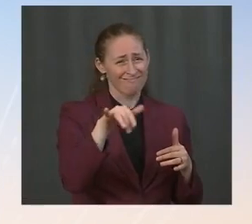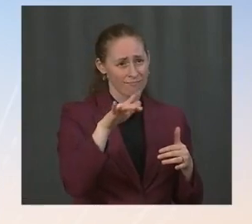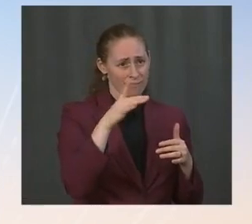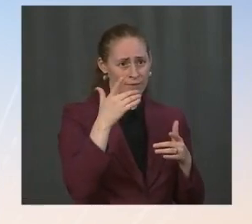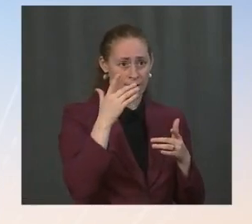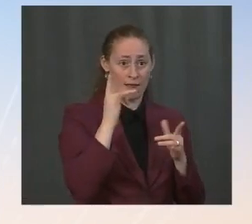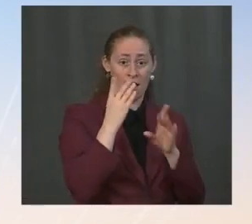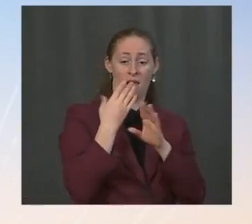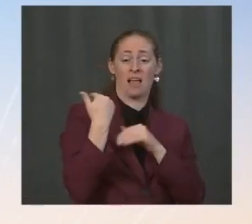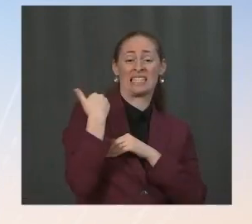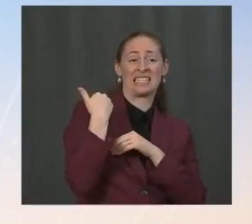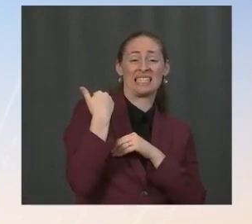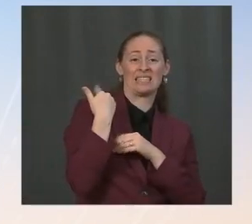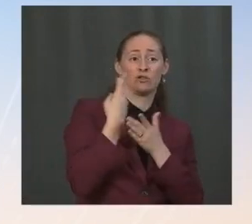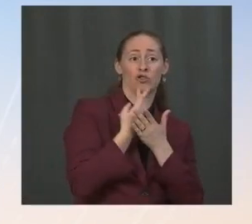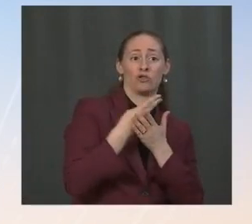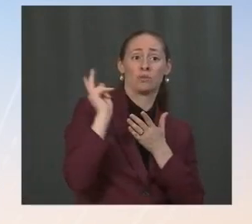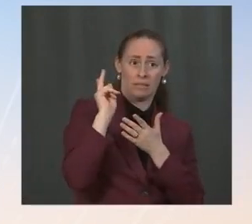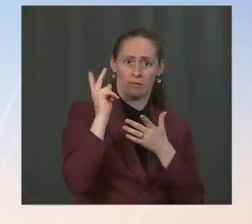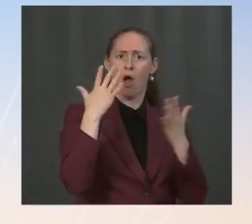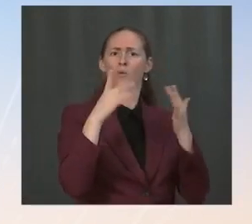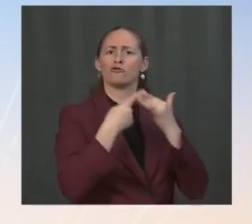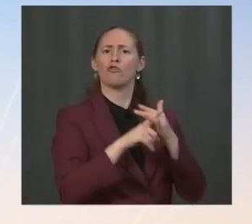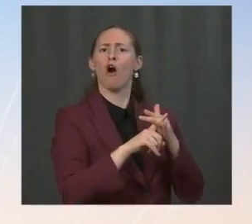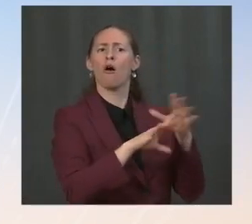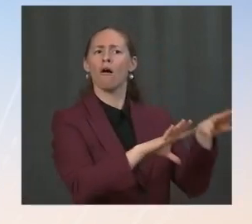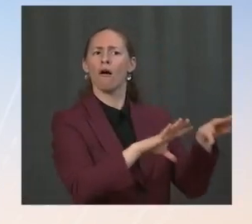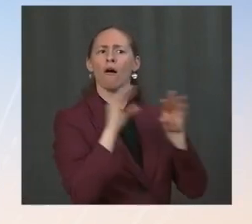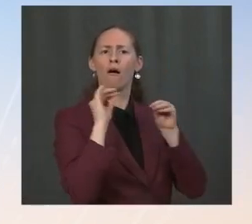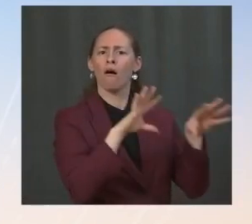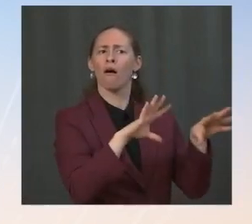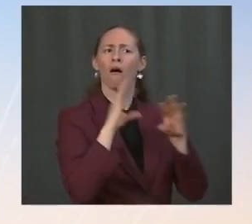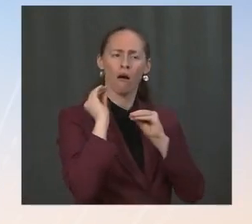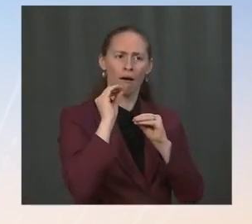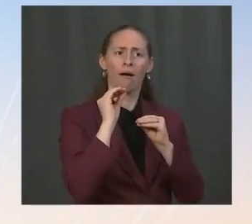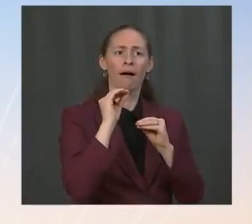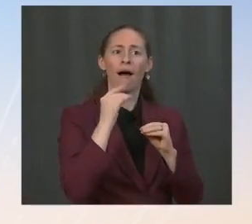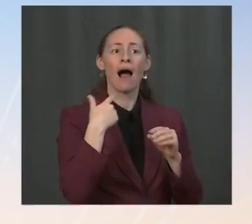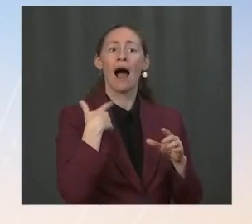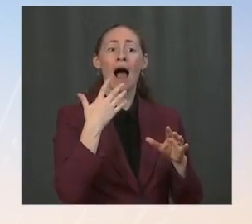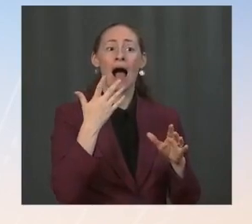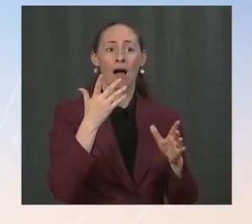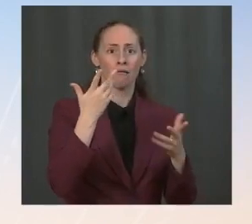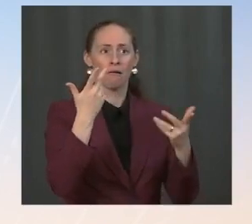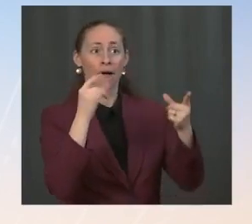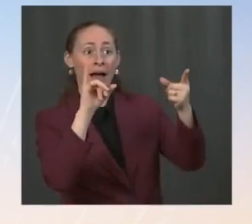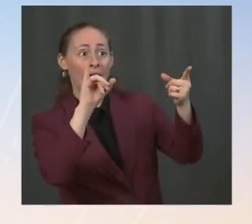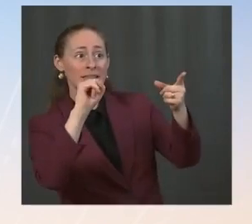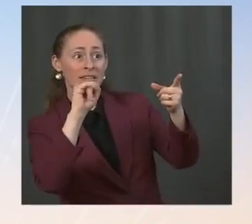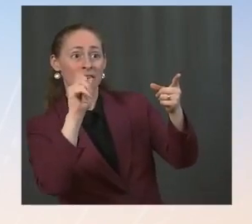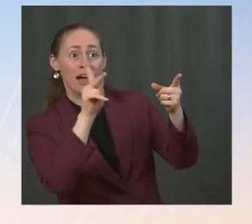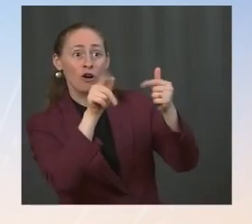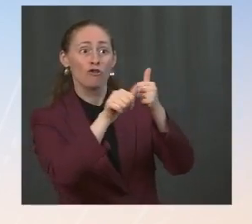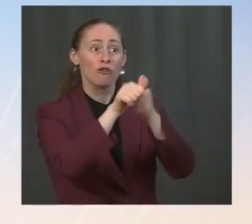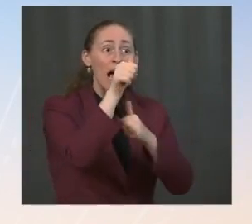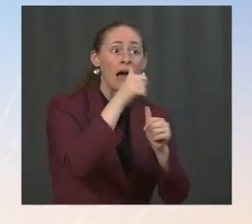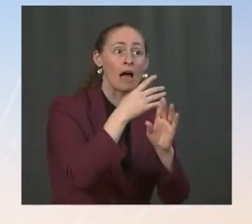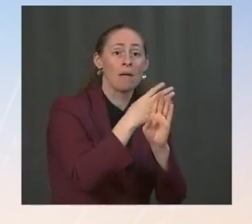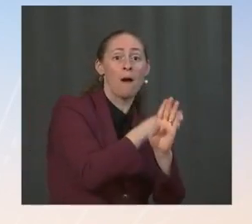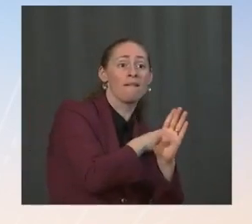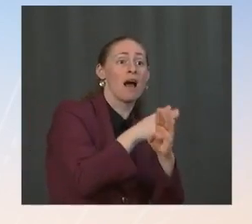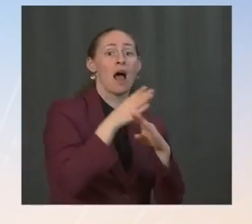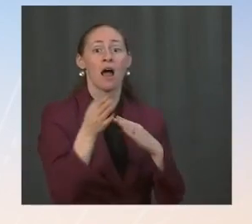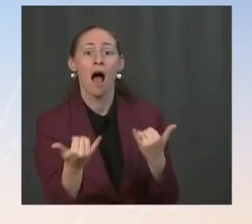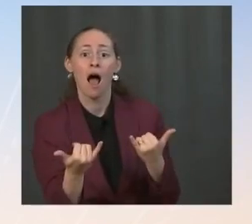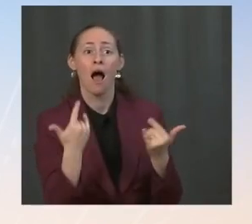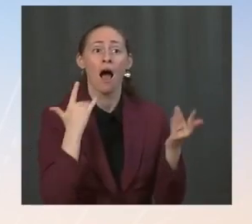also evacuated a number of people. I can't speak to what the difference of the ISIS threat would have been, but obviously that has been increasing over time, which